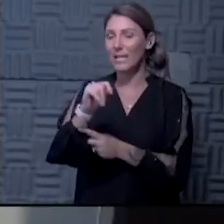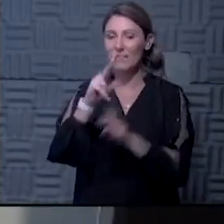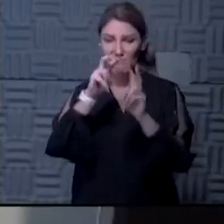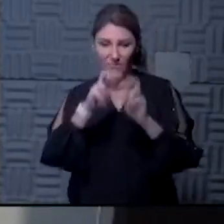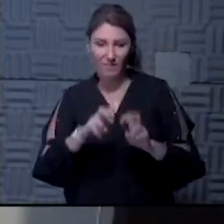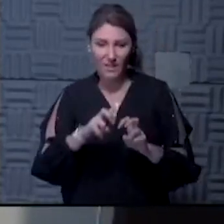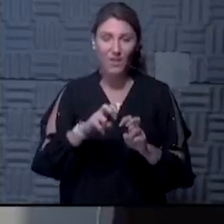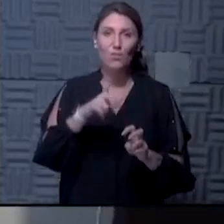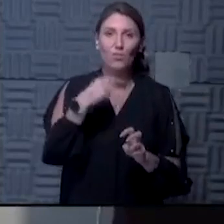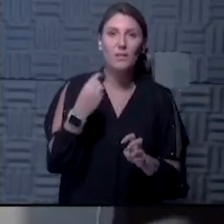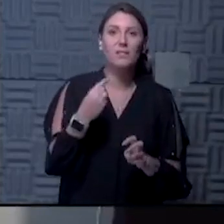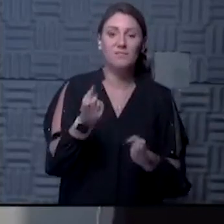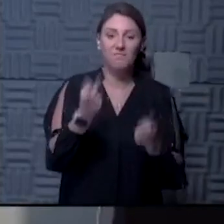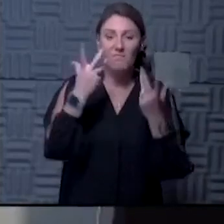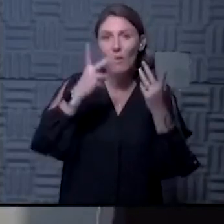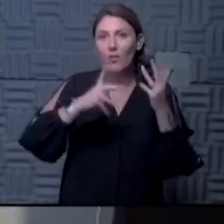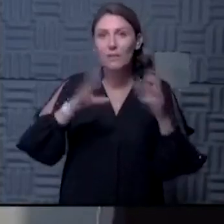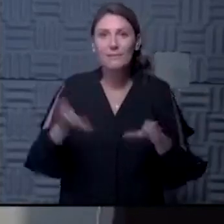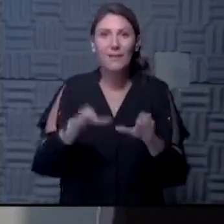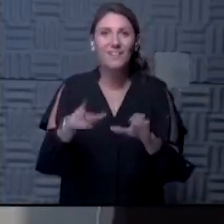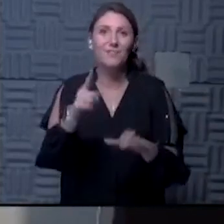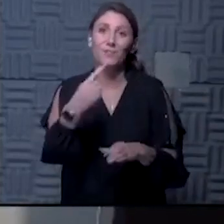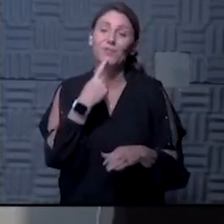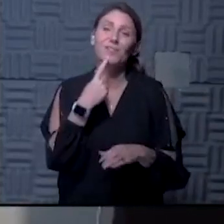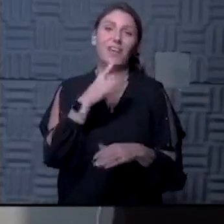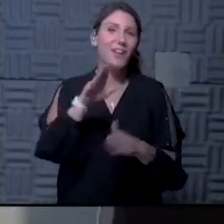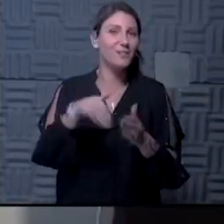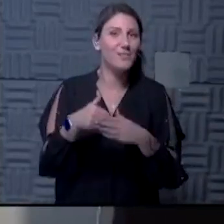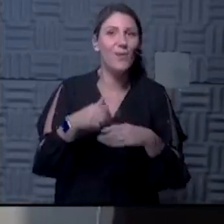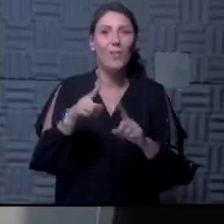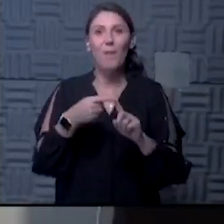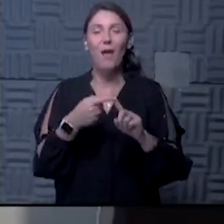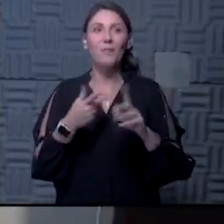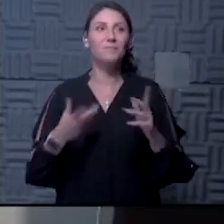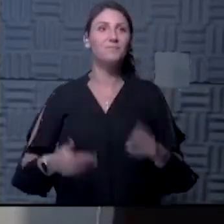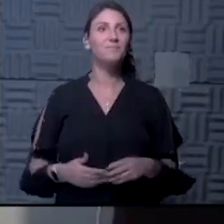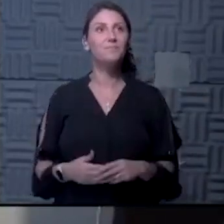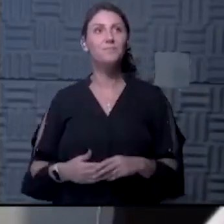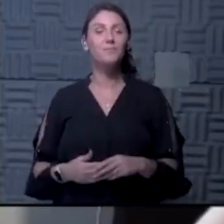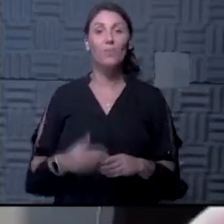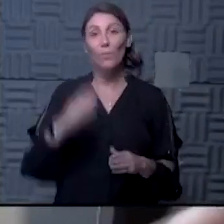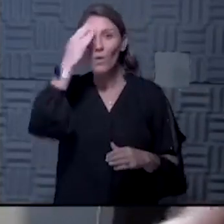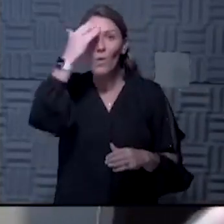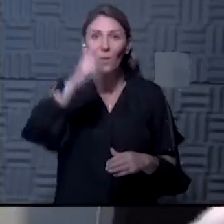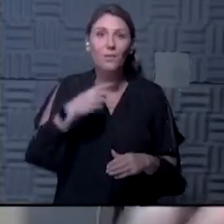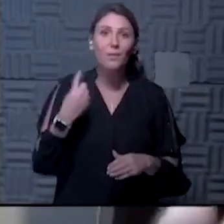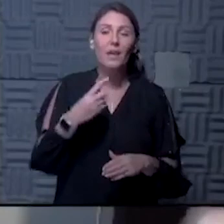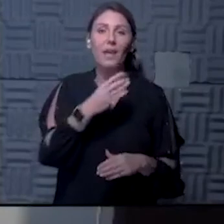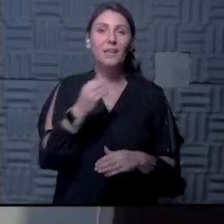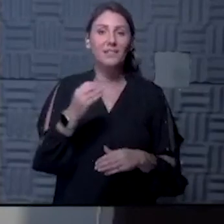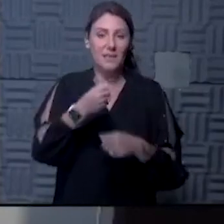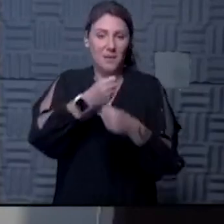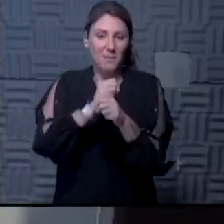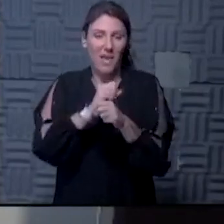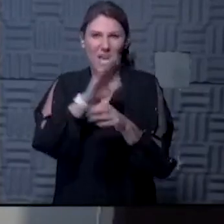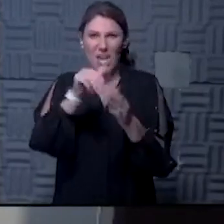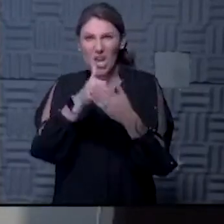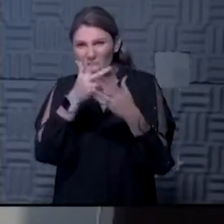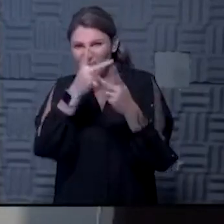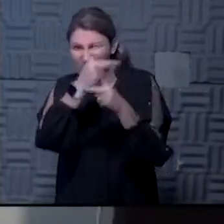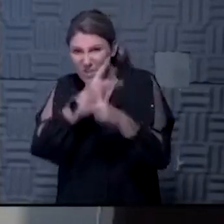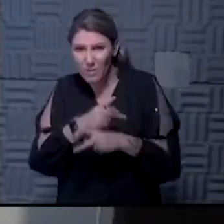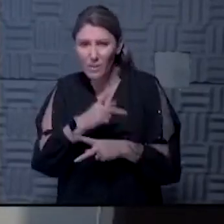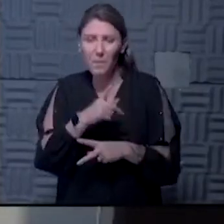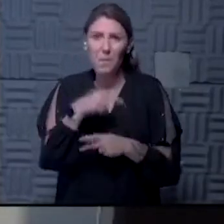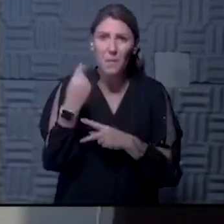various activities. You just said it's all about, knowing the risks, making those calculated risks, but trying to